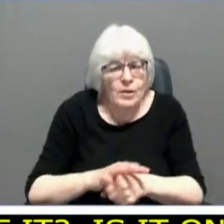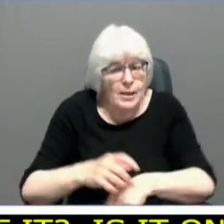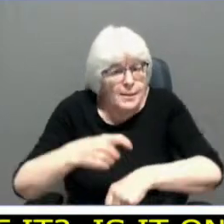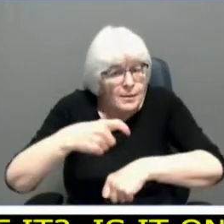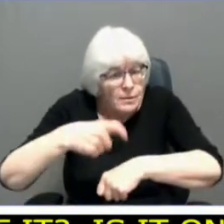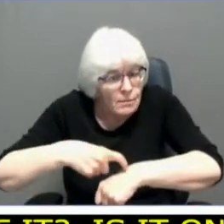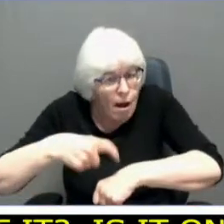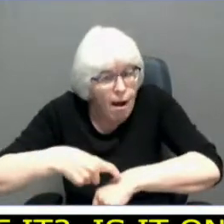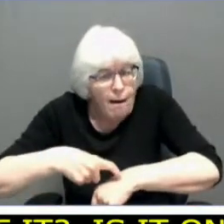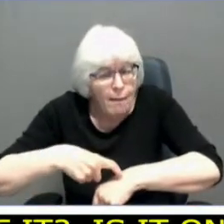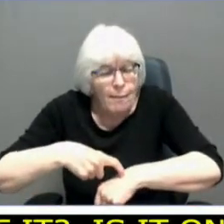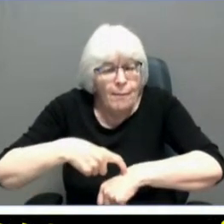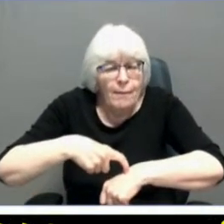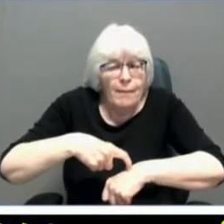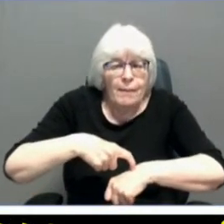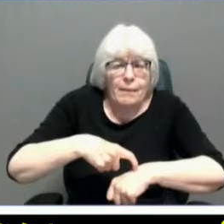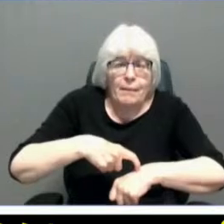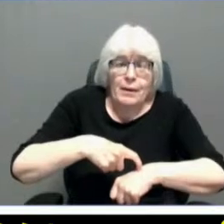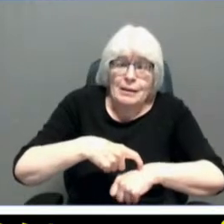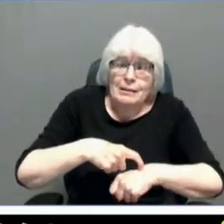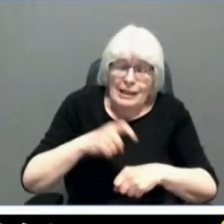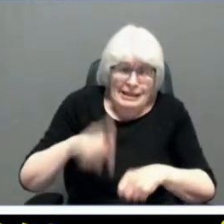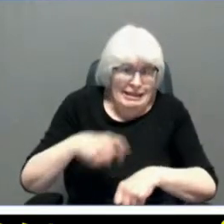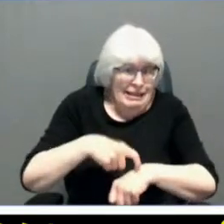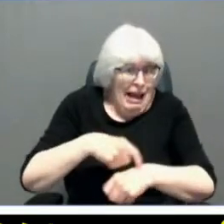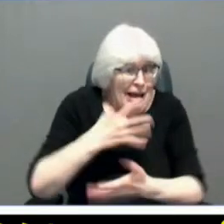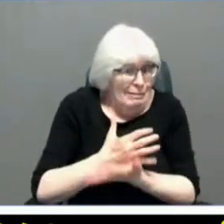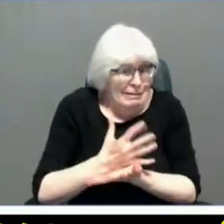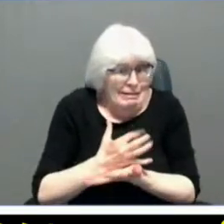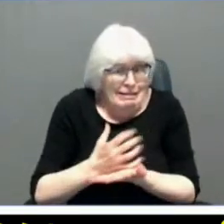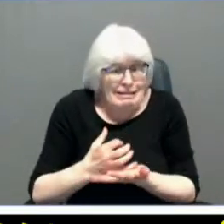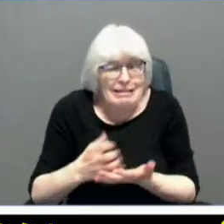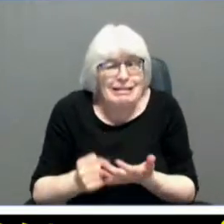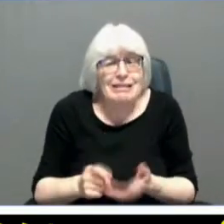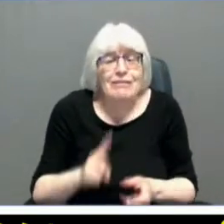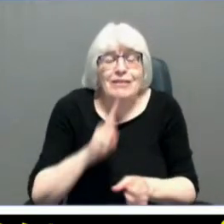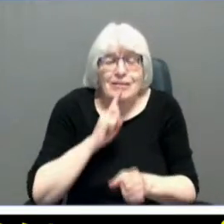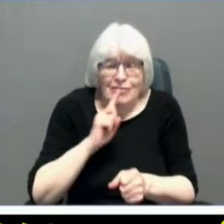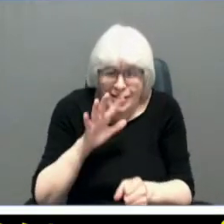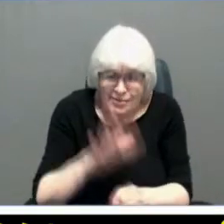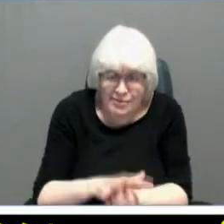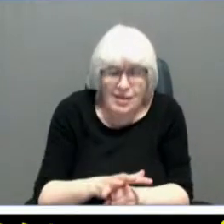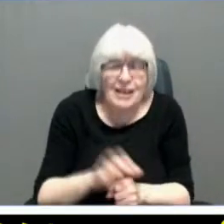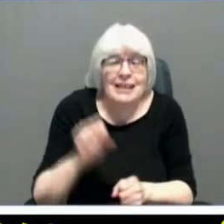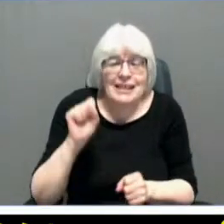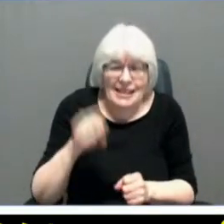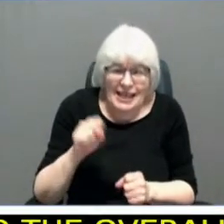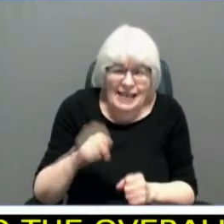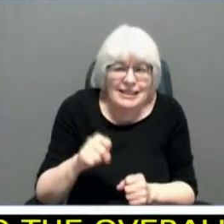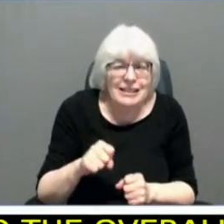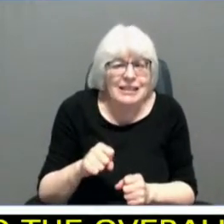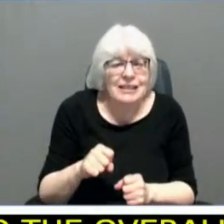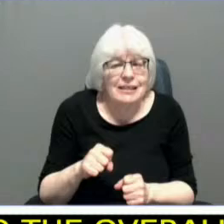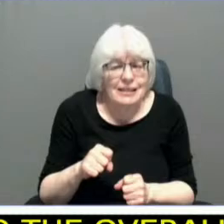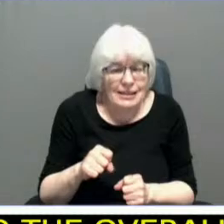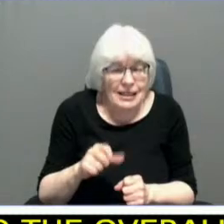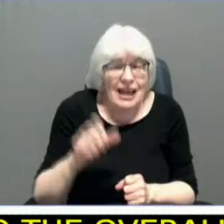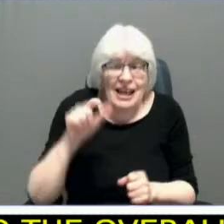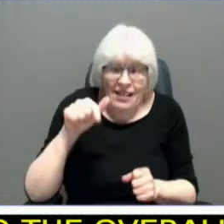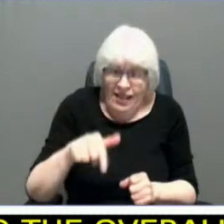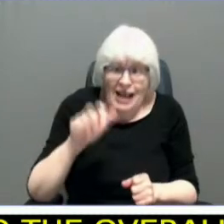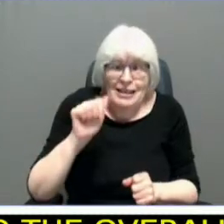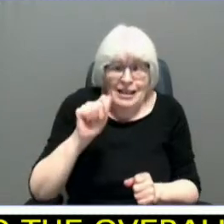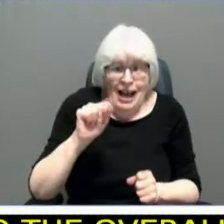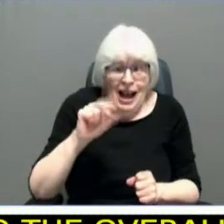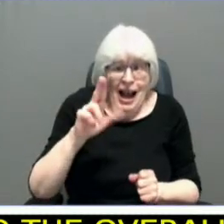Time's passing. So we're committed, but we need to make sure that we have